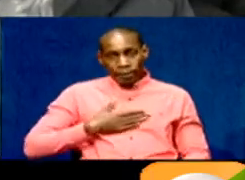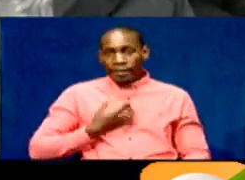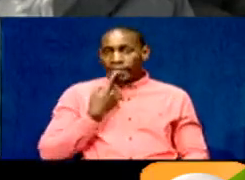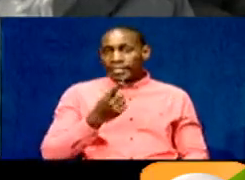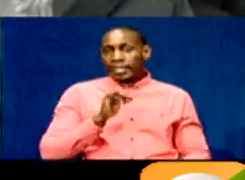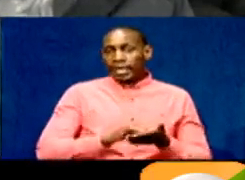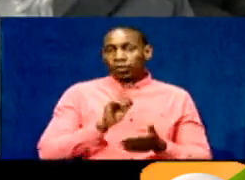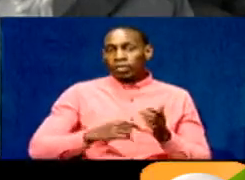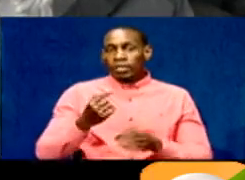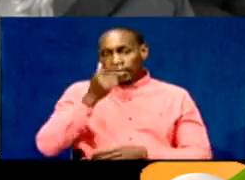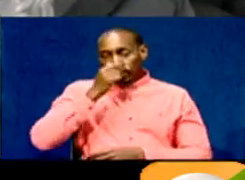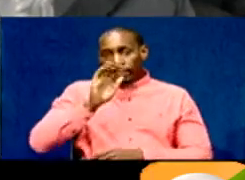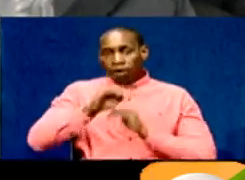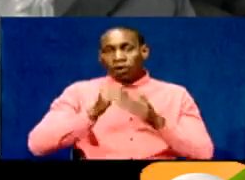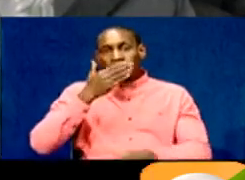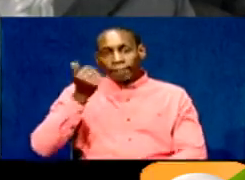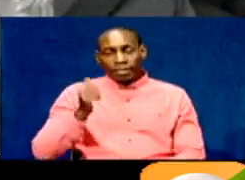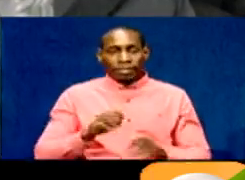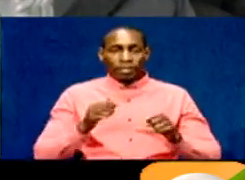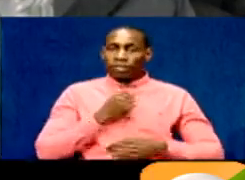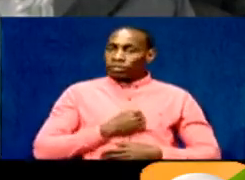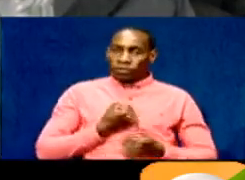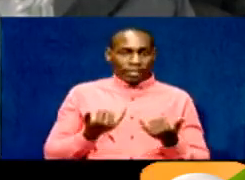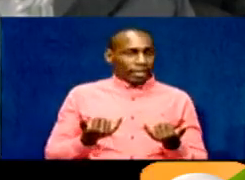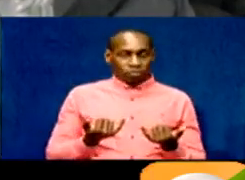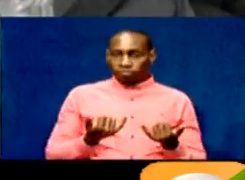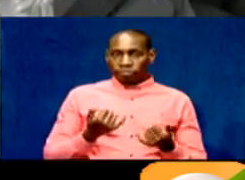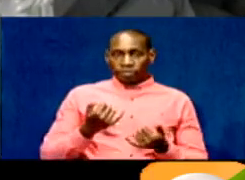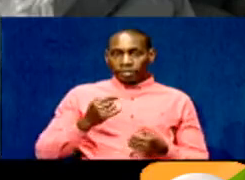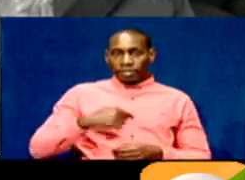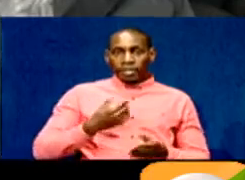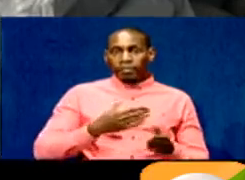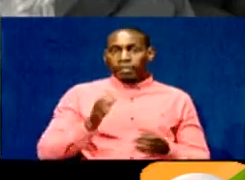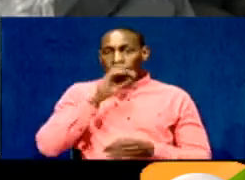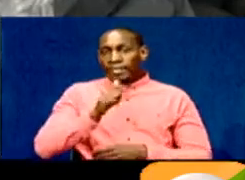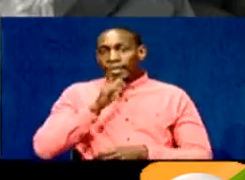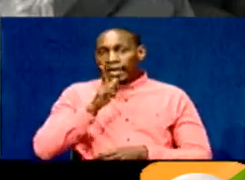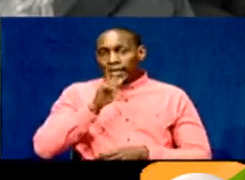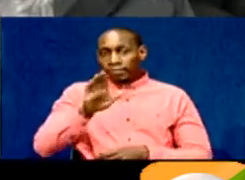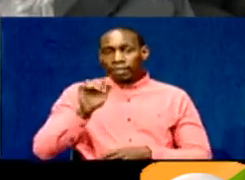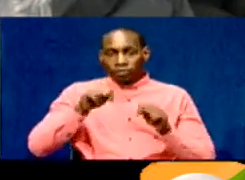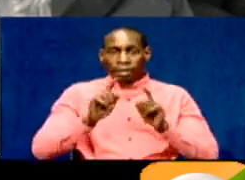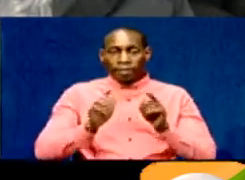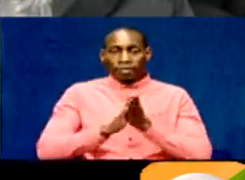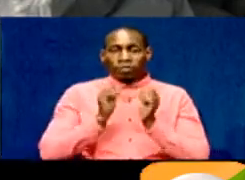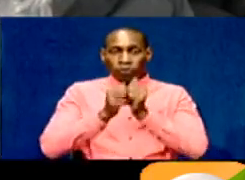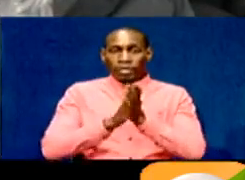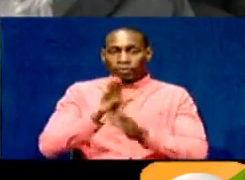that we wish you all the best. I'm sorry that it's unfortunate I couldn't make it for your lunch today, but we are together in spirit.